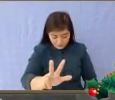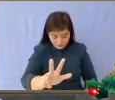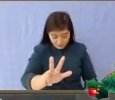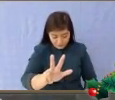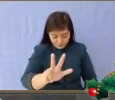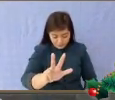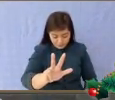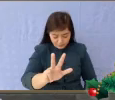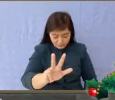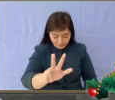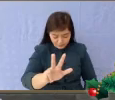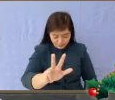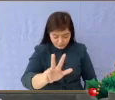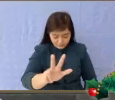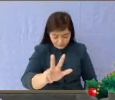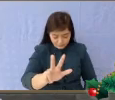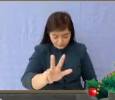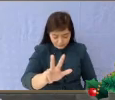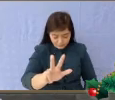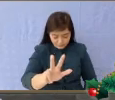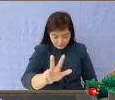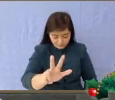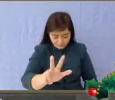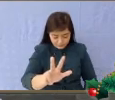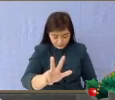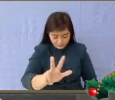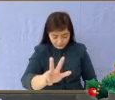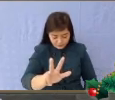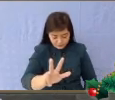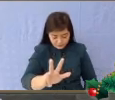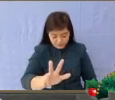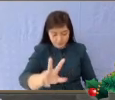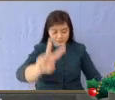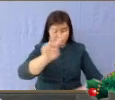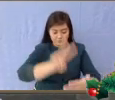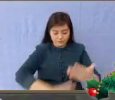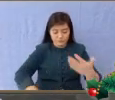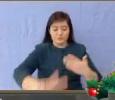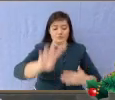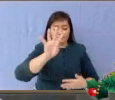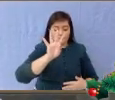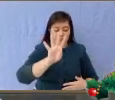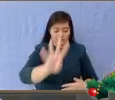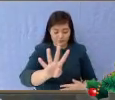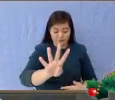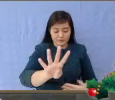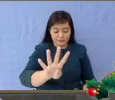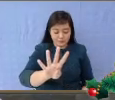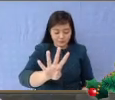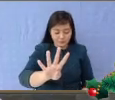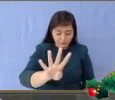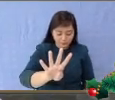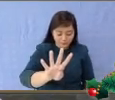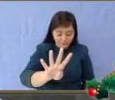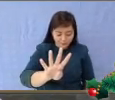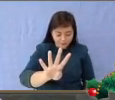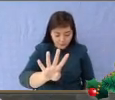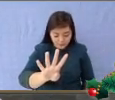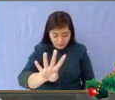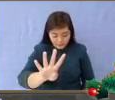of righteousness for his name's sake. Verse number 4. Tignan niyo po yung transition pagdating sa verse number 4. It became the second